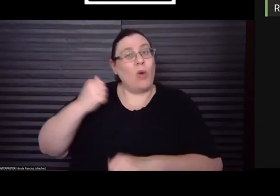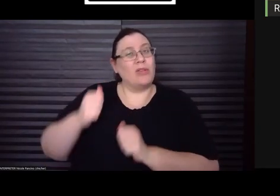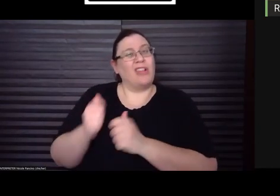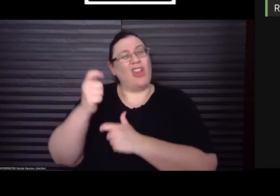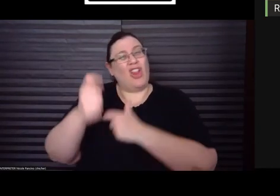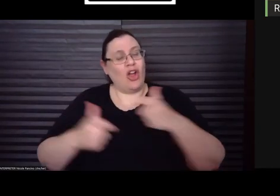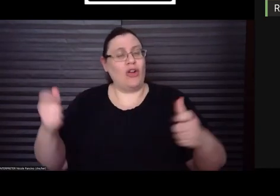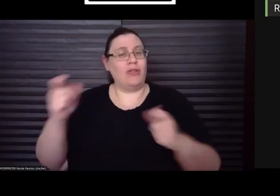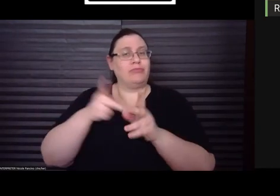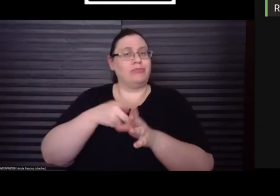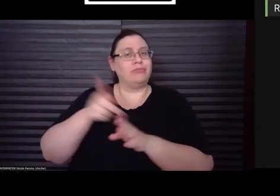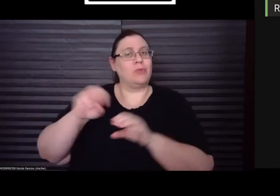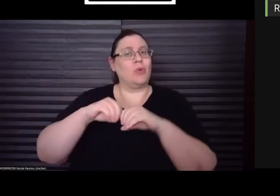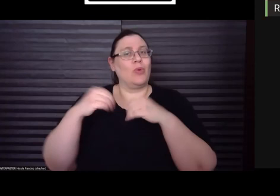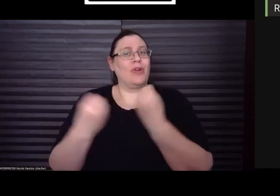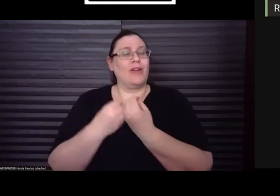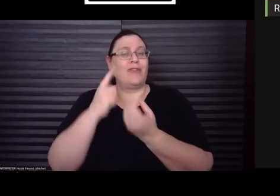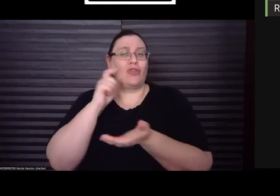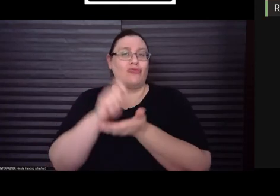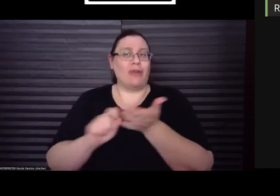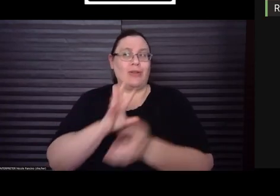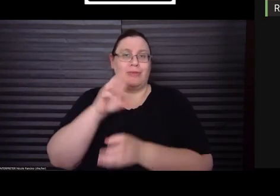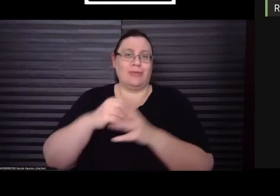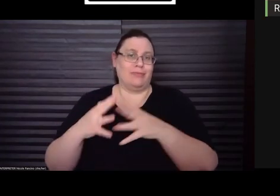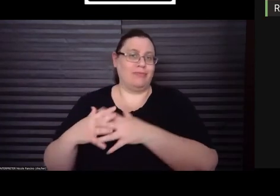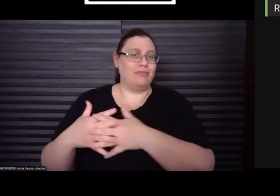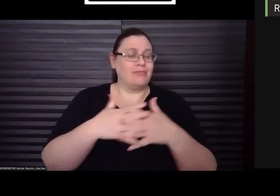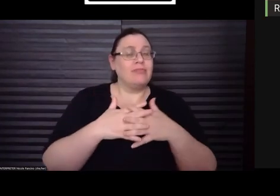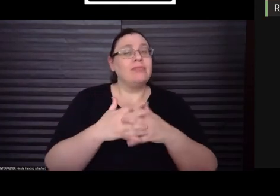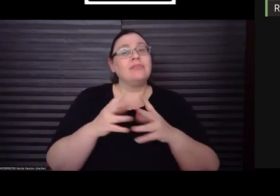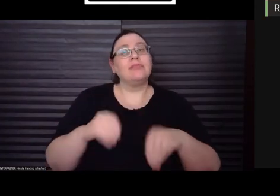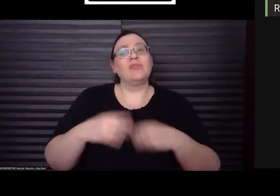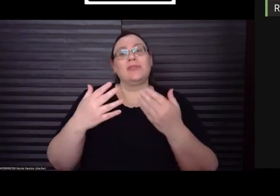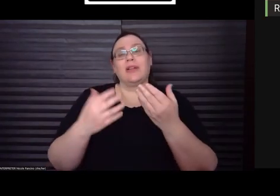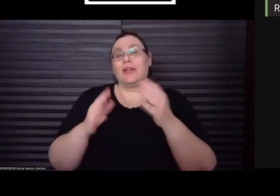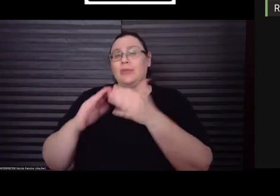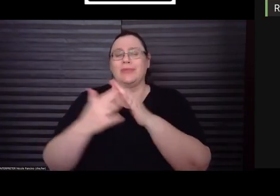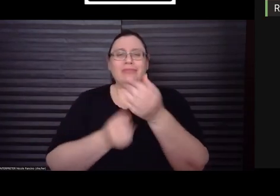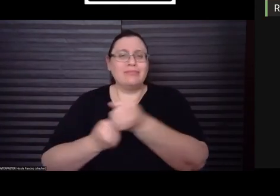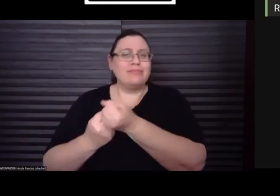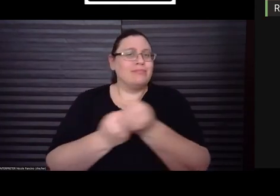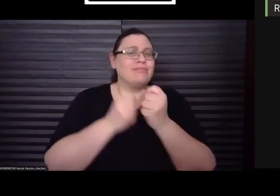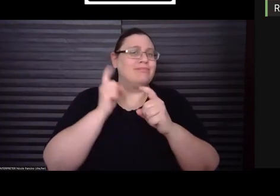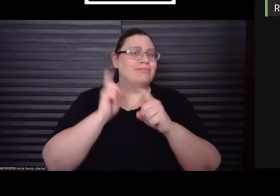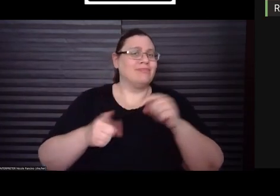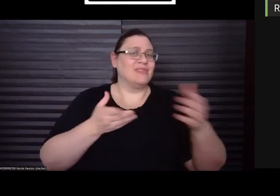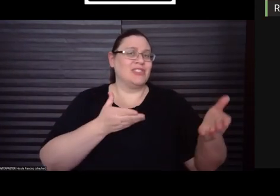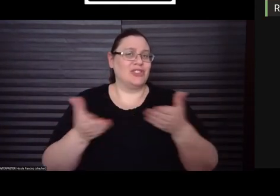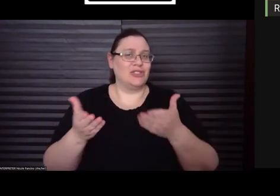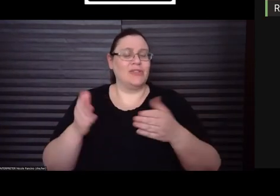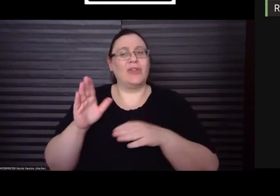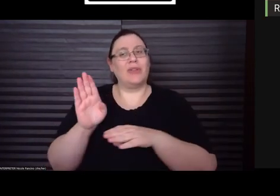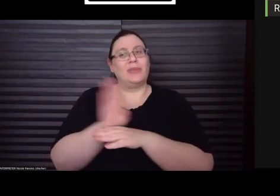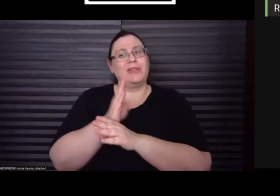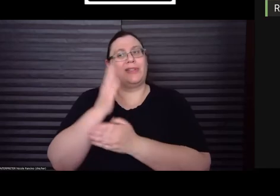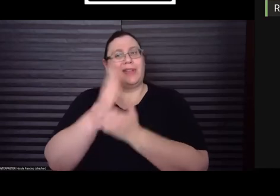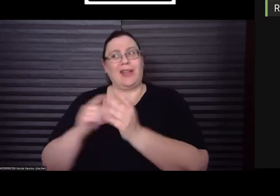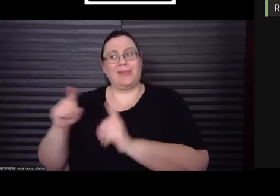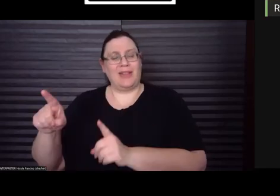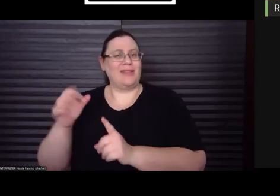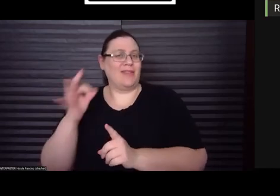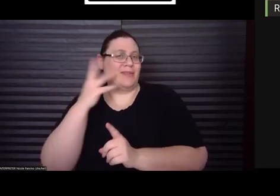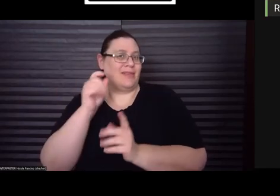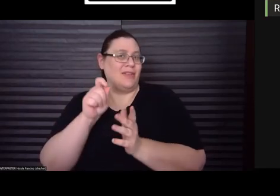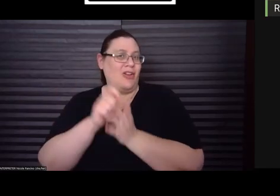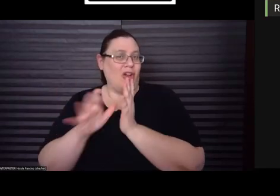and largest professional organization for writers in the U.S. They offer a supportive community and a variety of services on the business aspects of